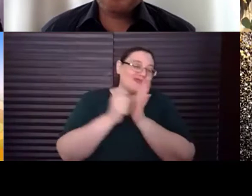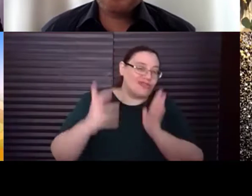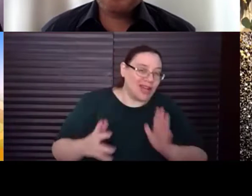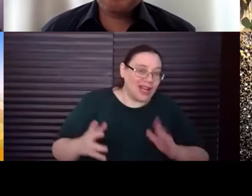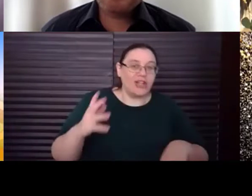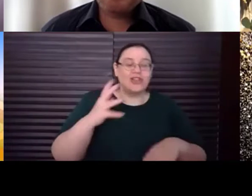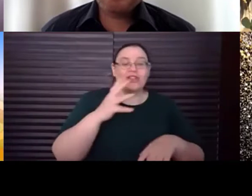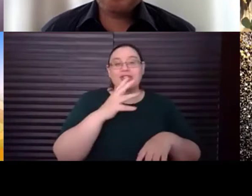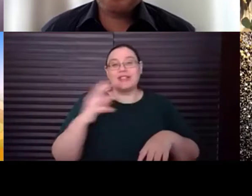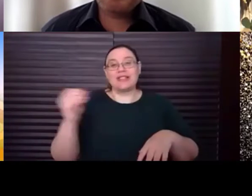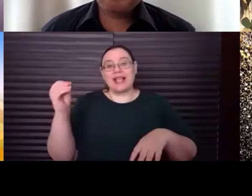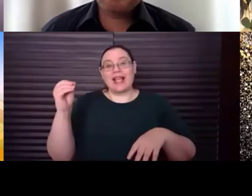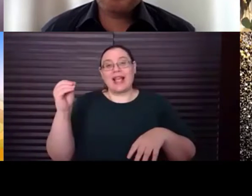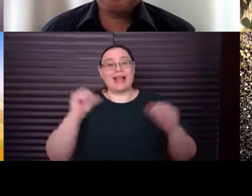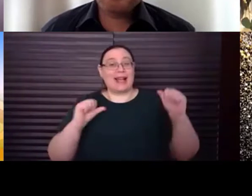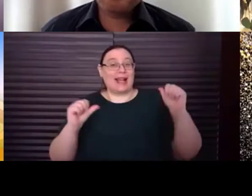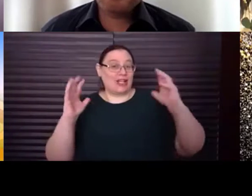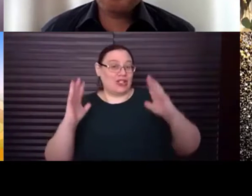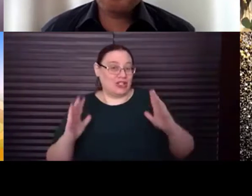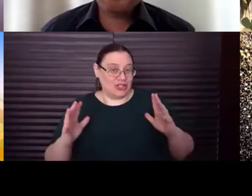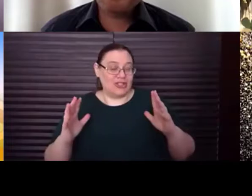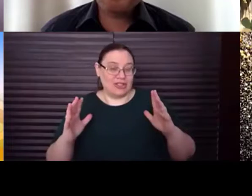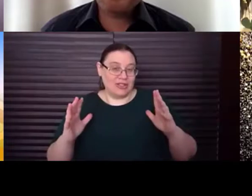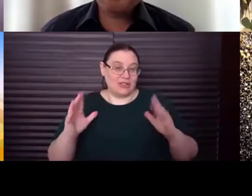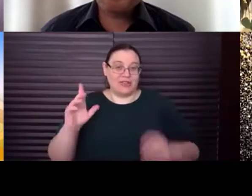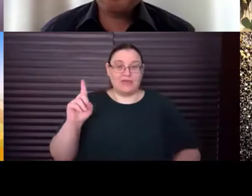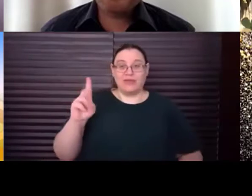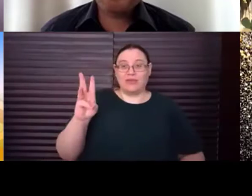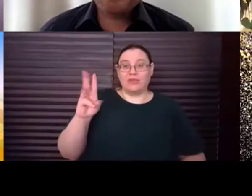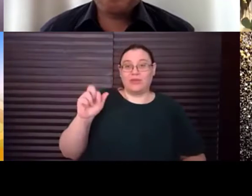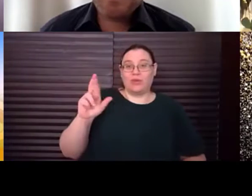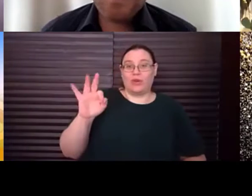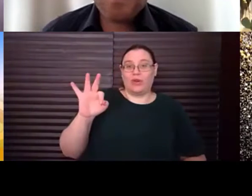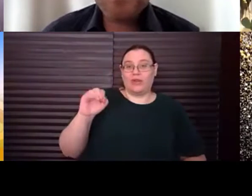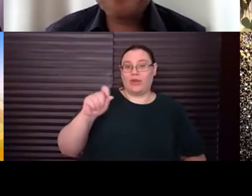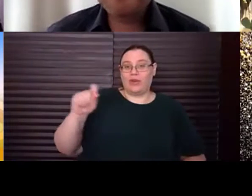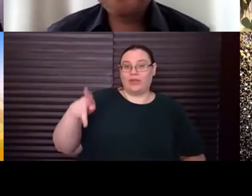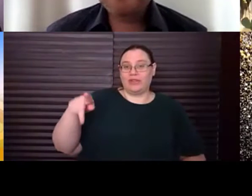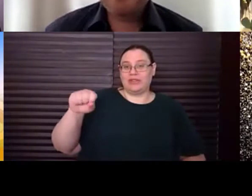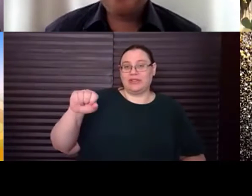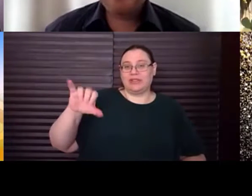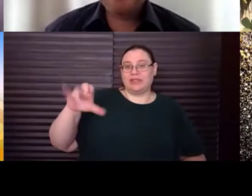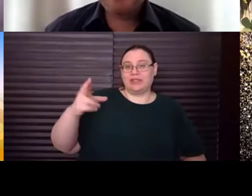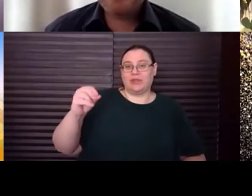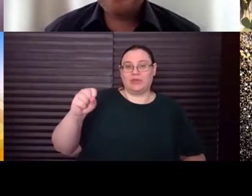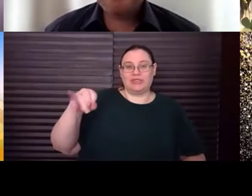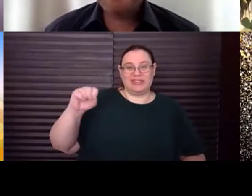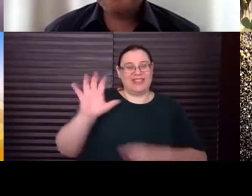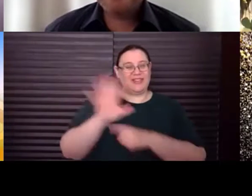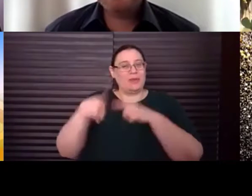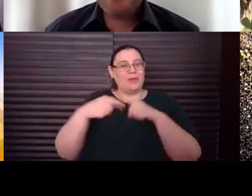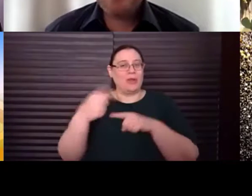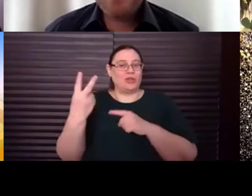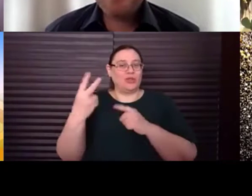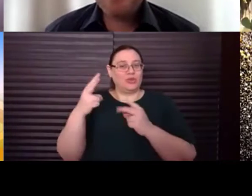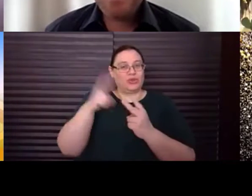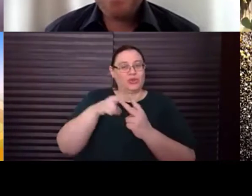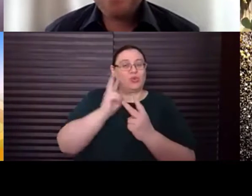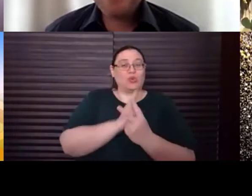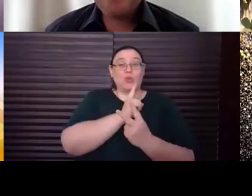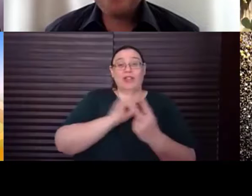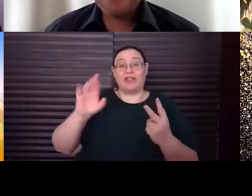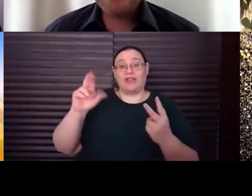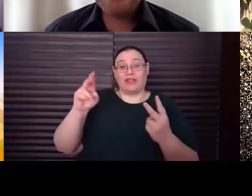and actors of Dwarfopsychosis, which is a film about two fraternal twins. One's a